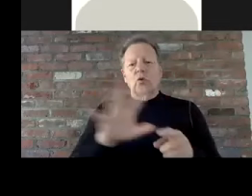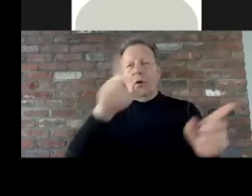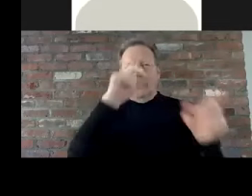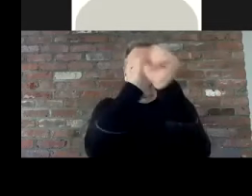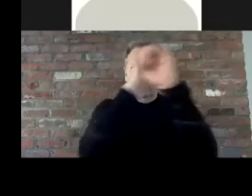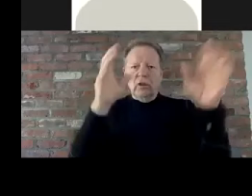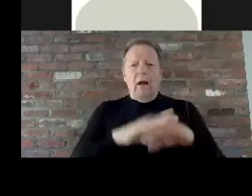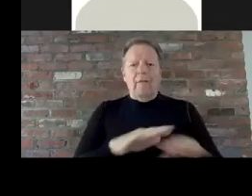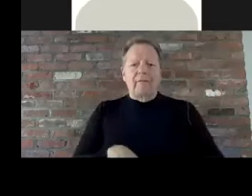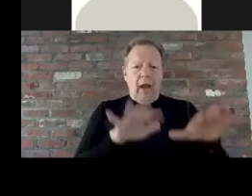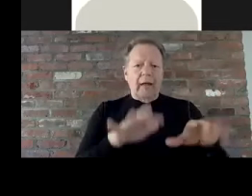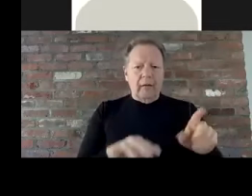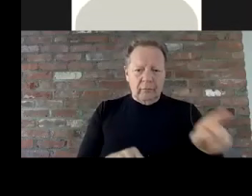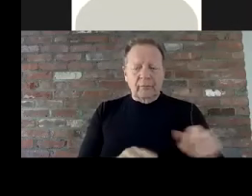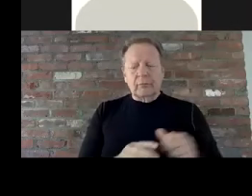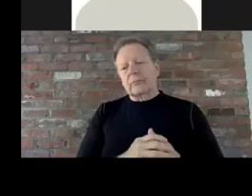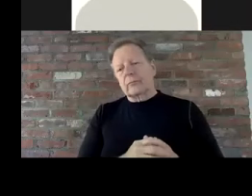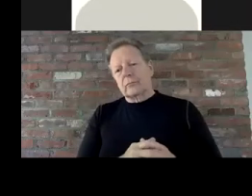flooding.